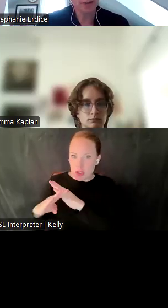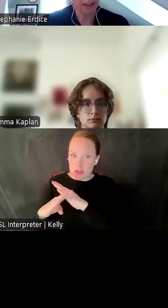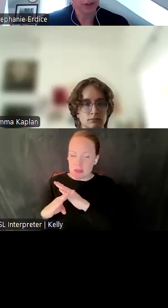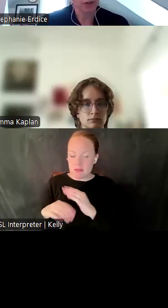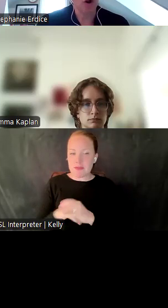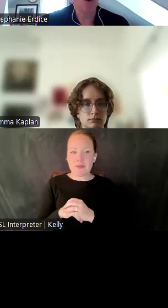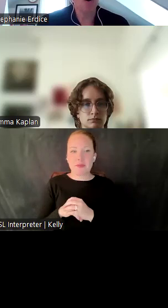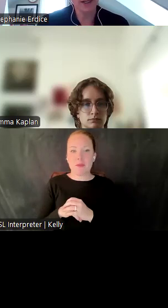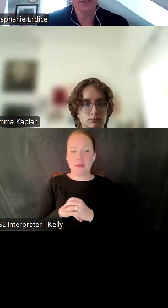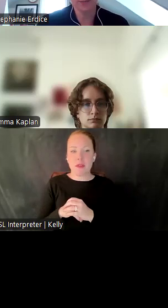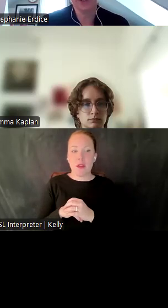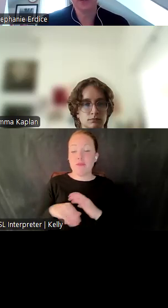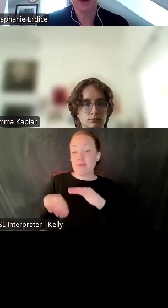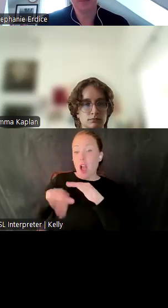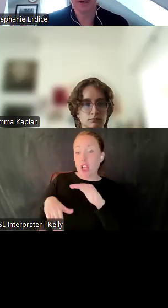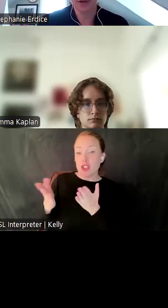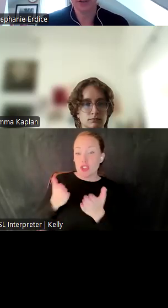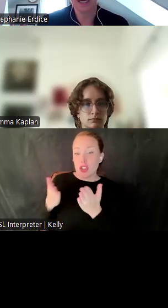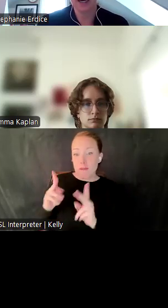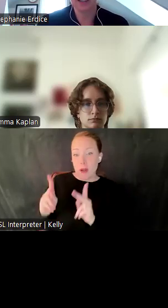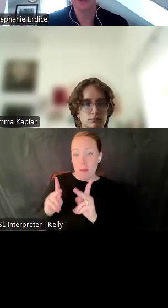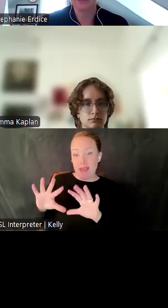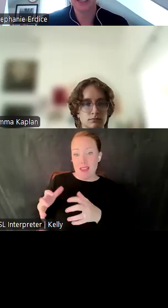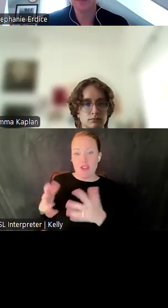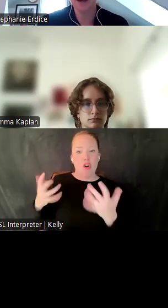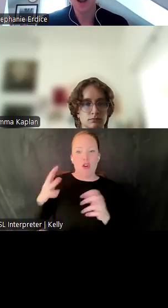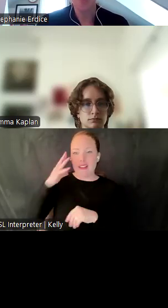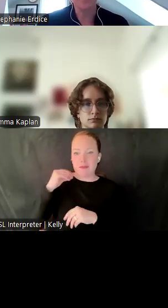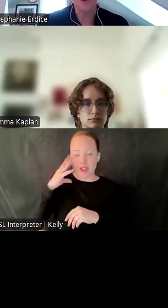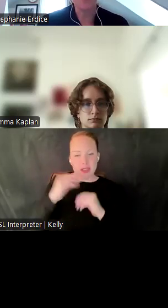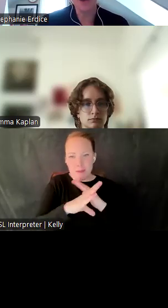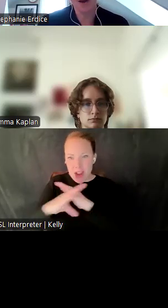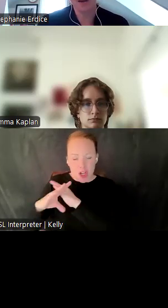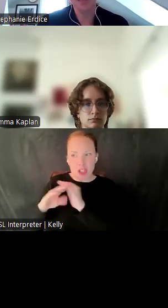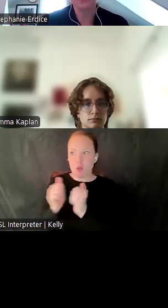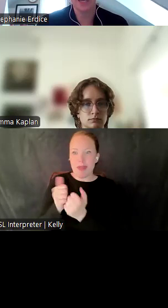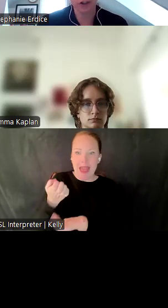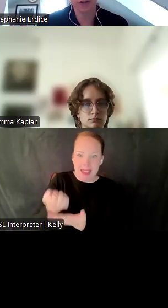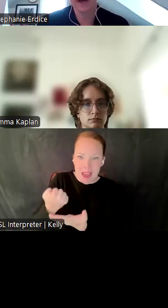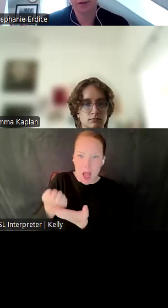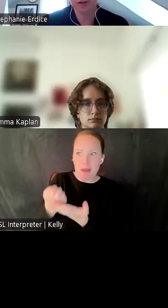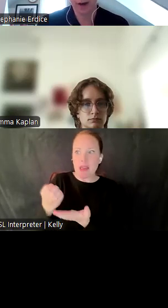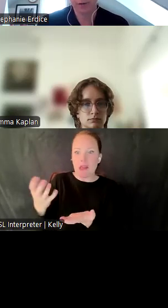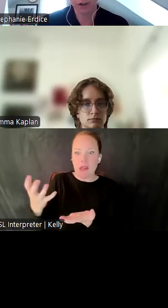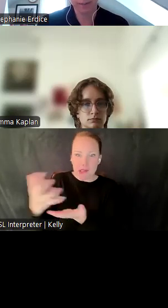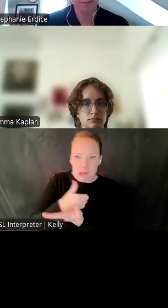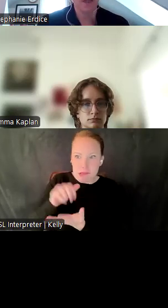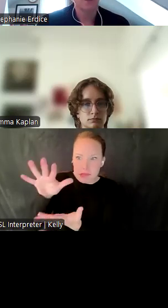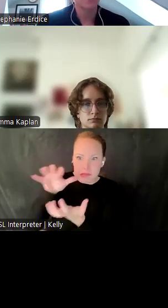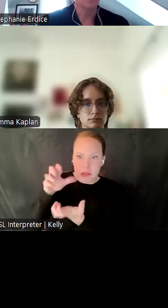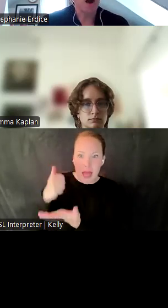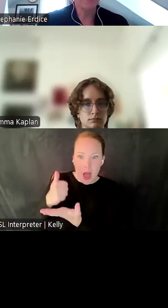underserved populations already experience barriers to economic attainment without adding this extra layer of